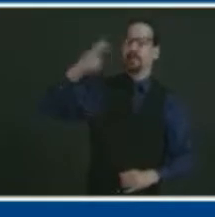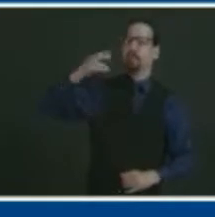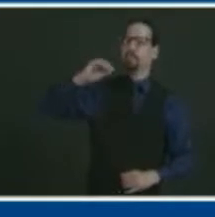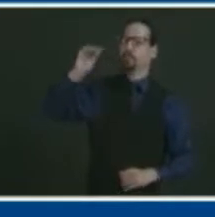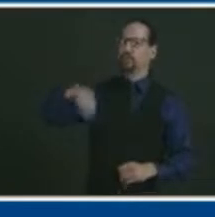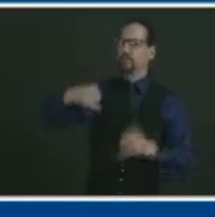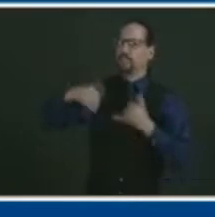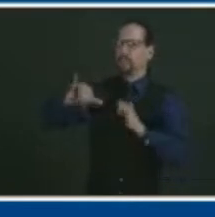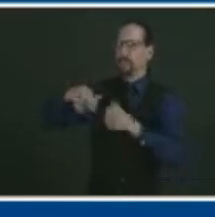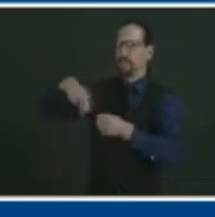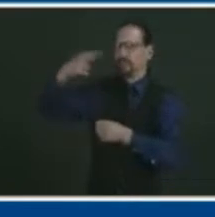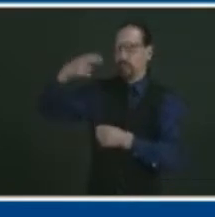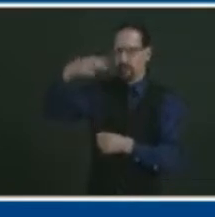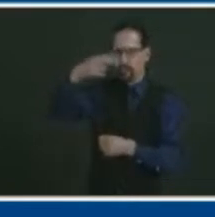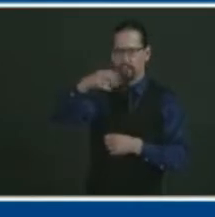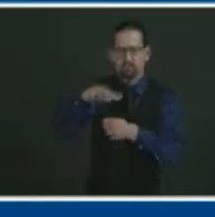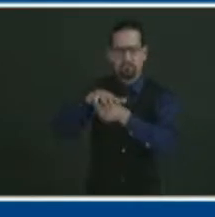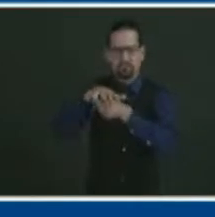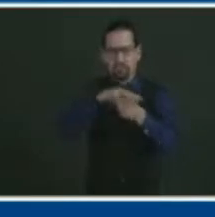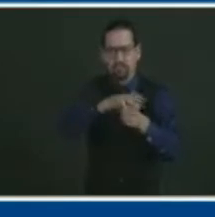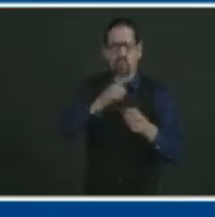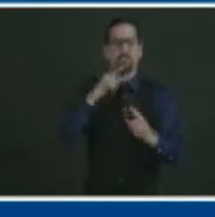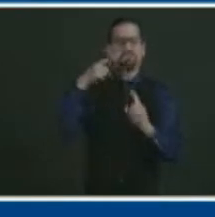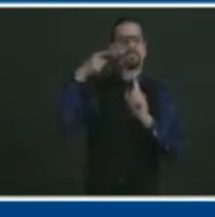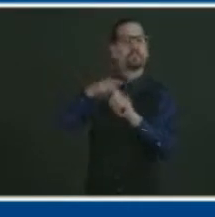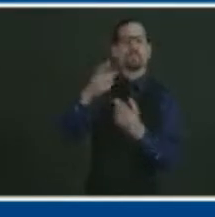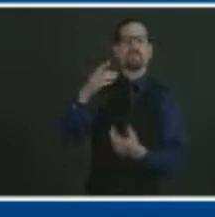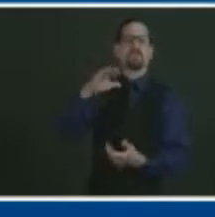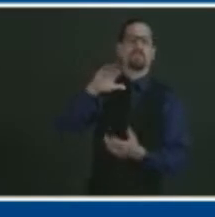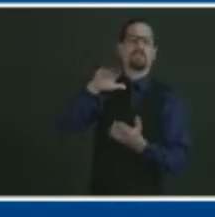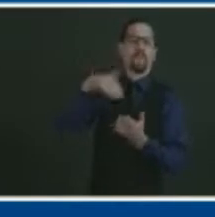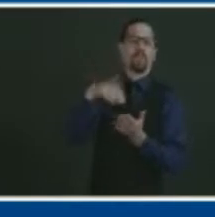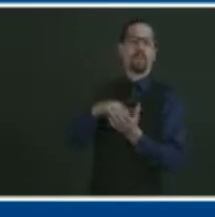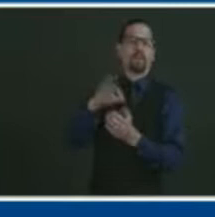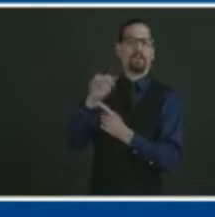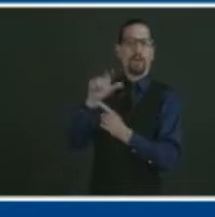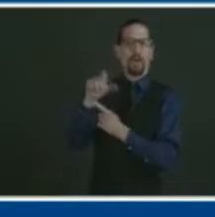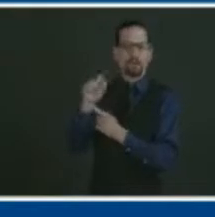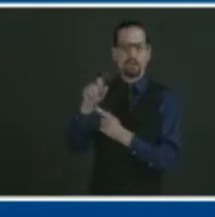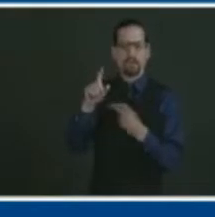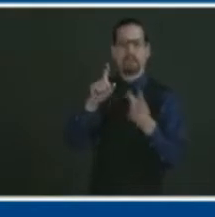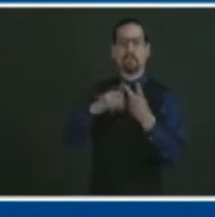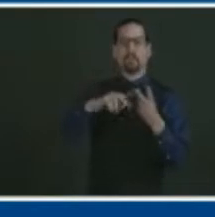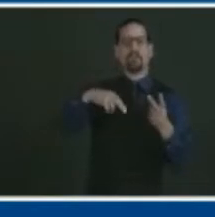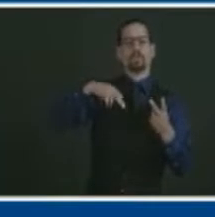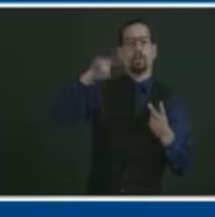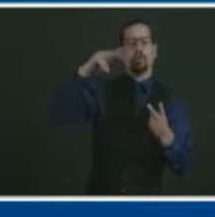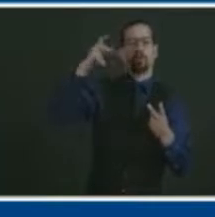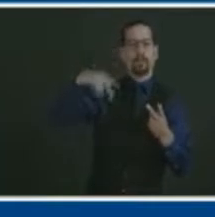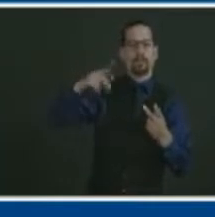communities, parts of Central Falls, parts of North Providence, parts of Pawtucket, parts of Providence,